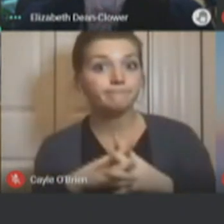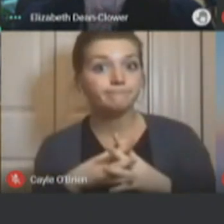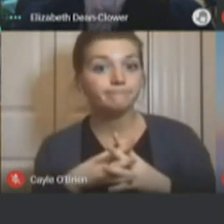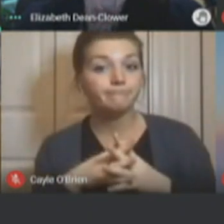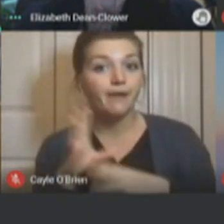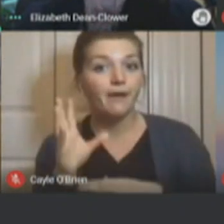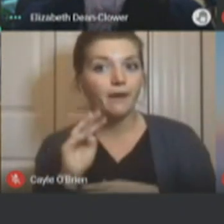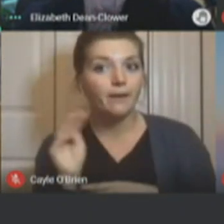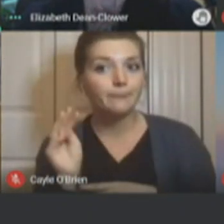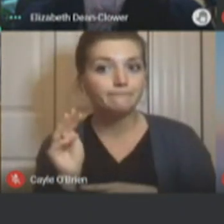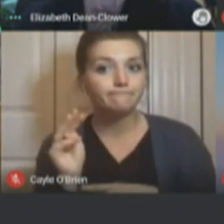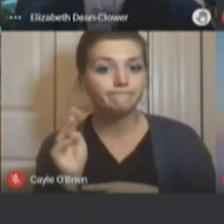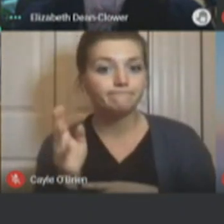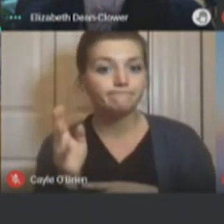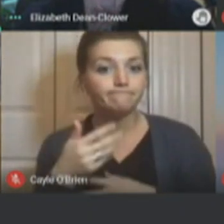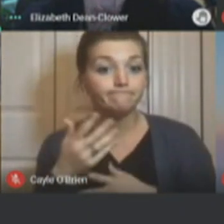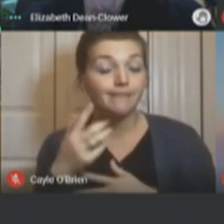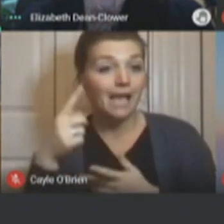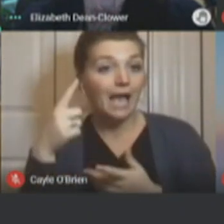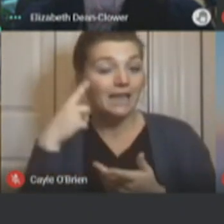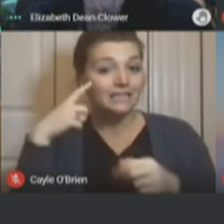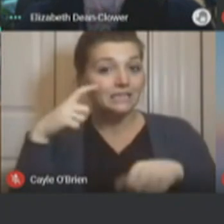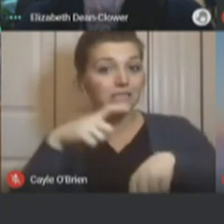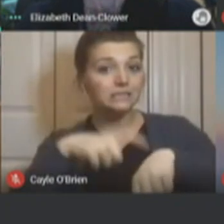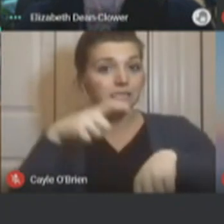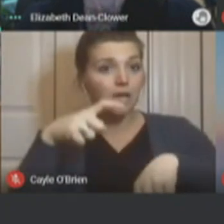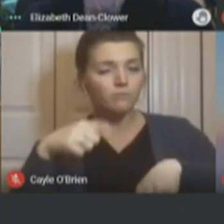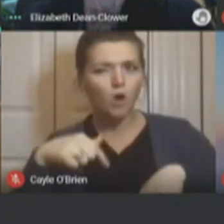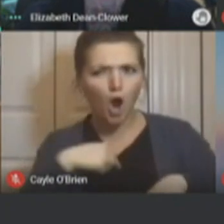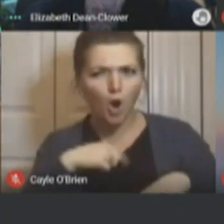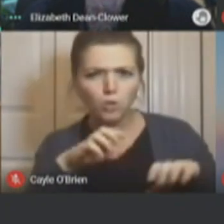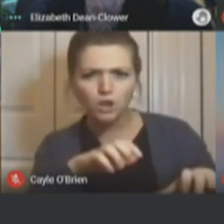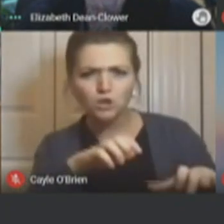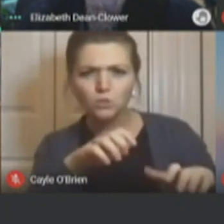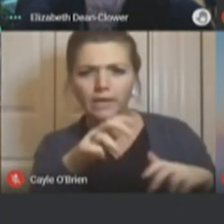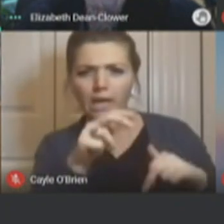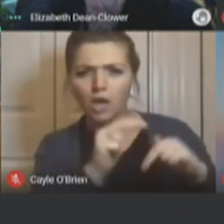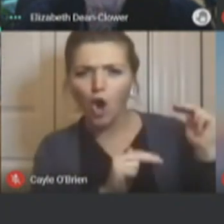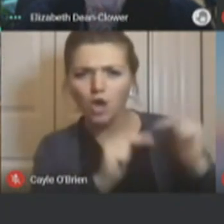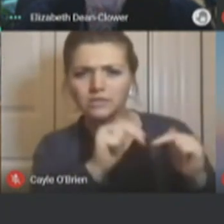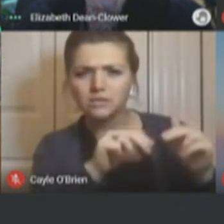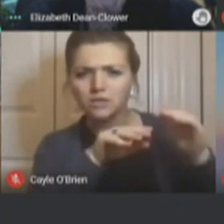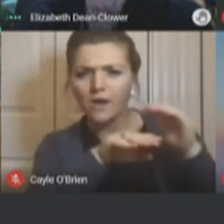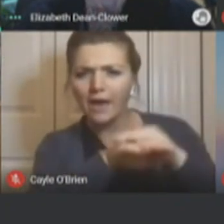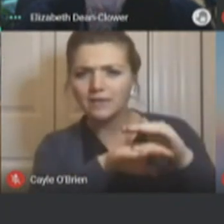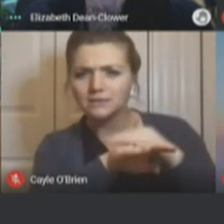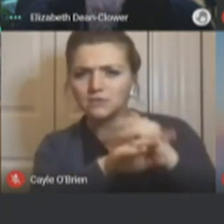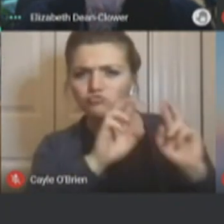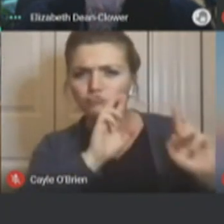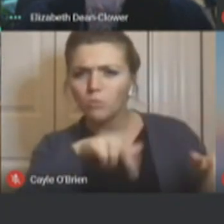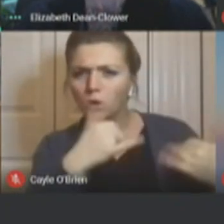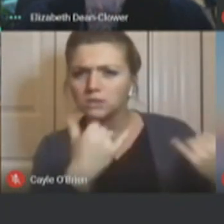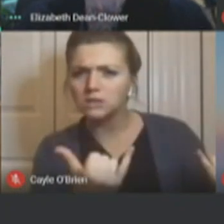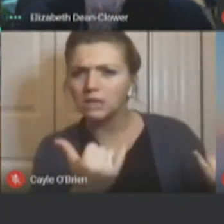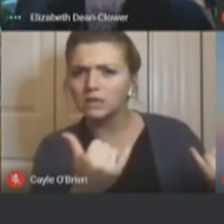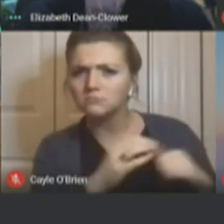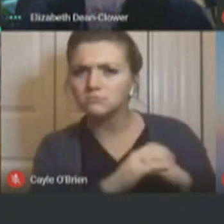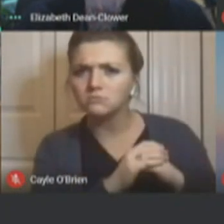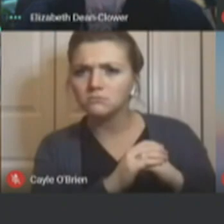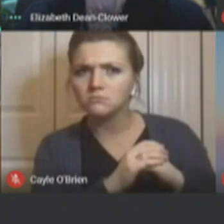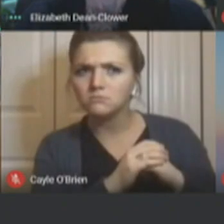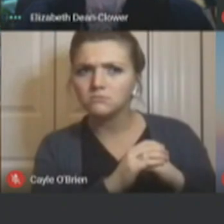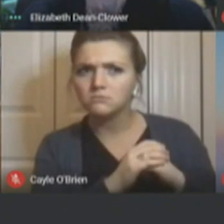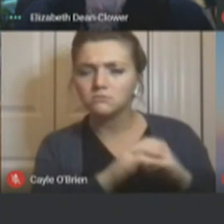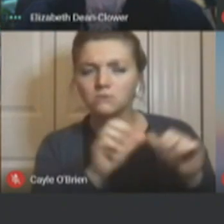I think it's time. Are we doing an architectural access report today? We're